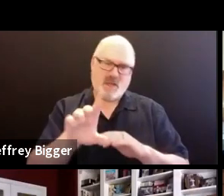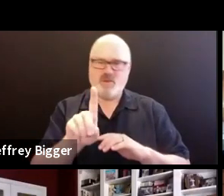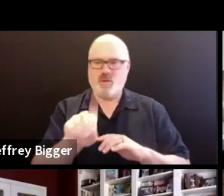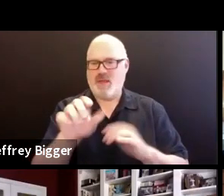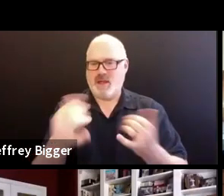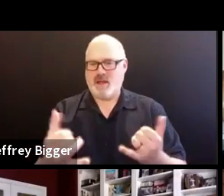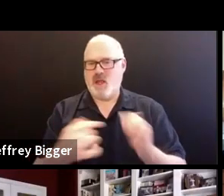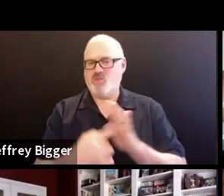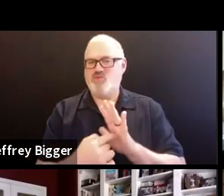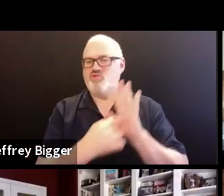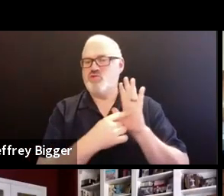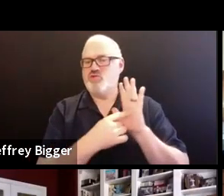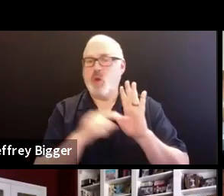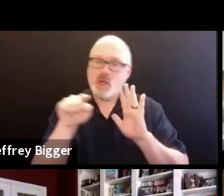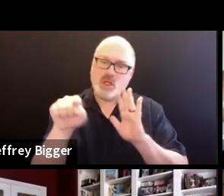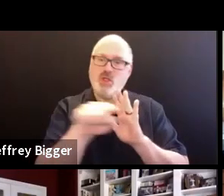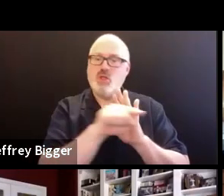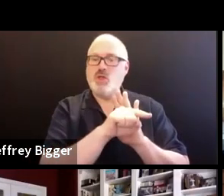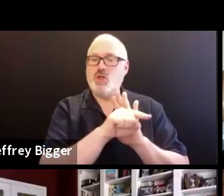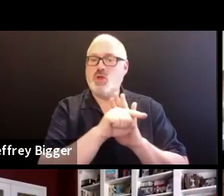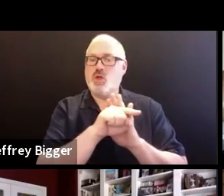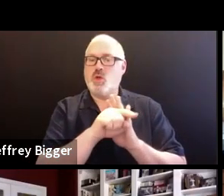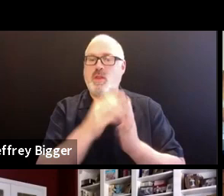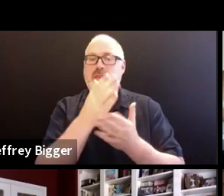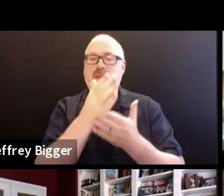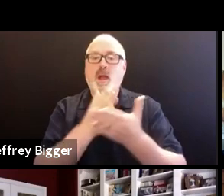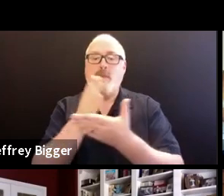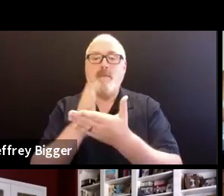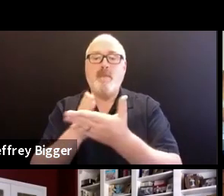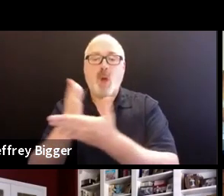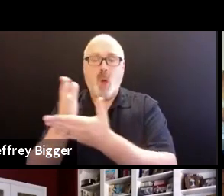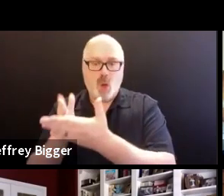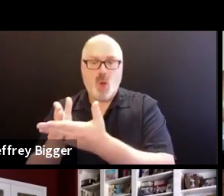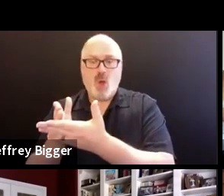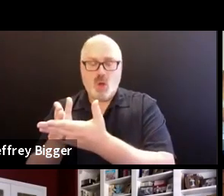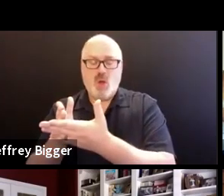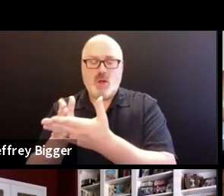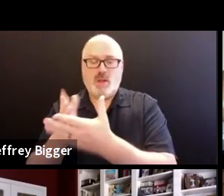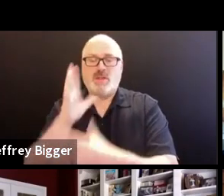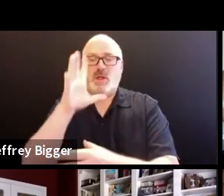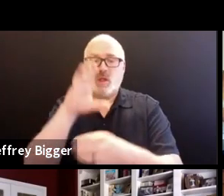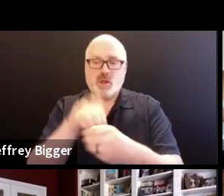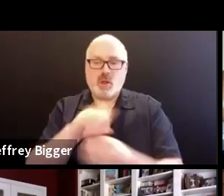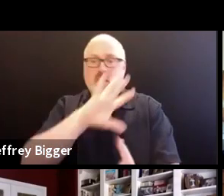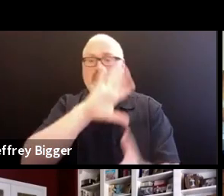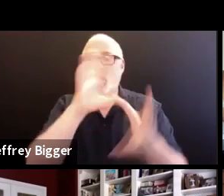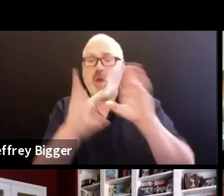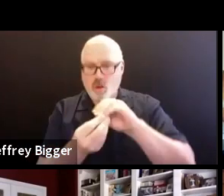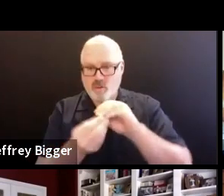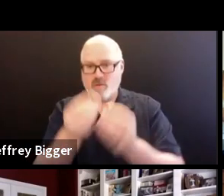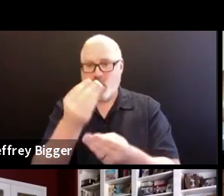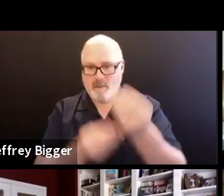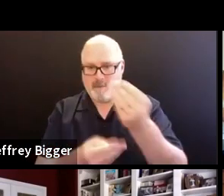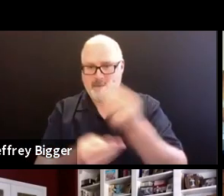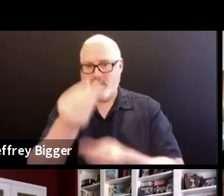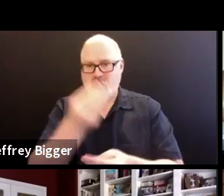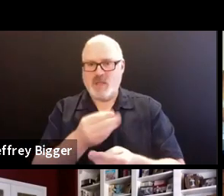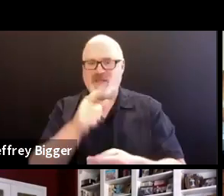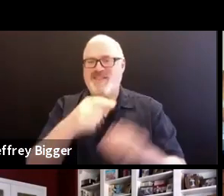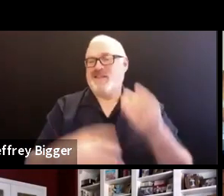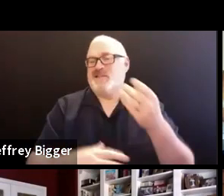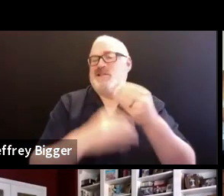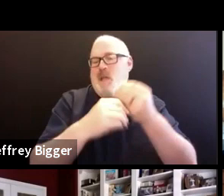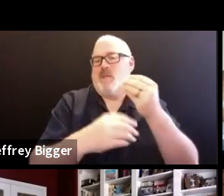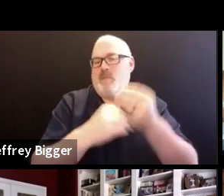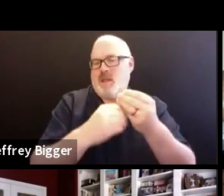is showing you the components of that are included in the overall budget. So this is a supplement to